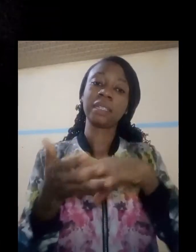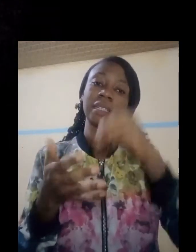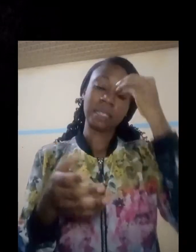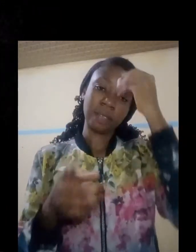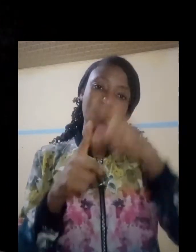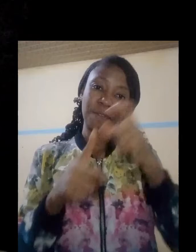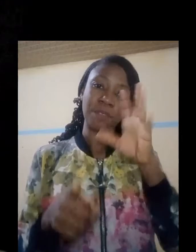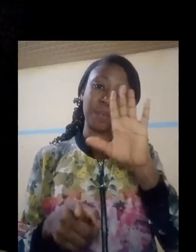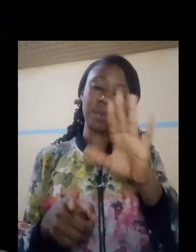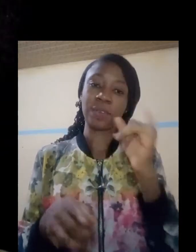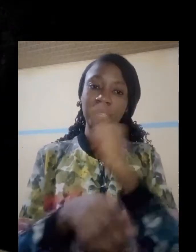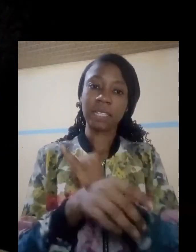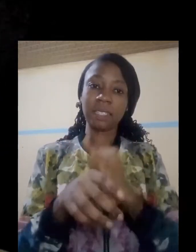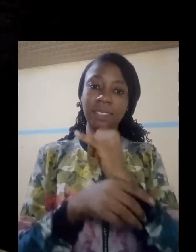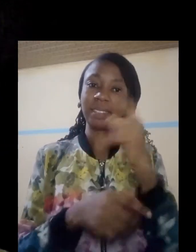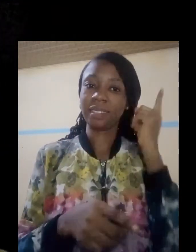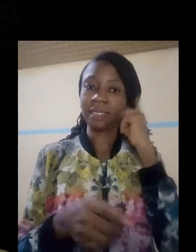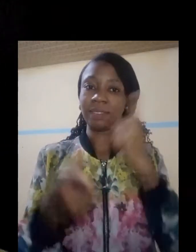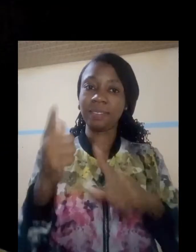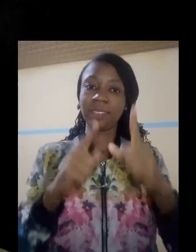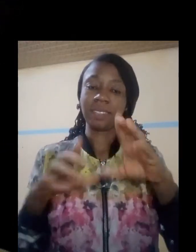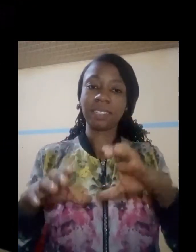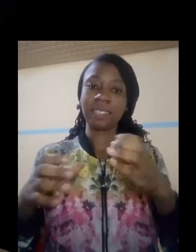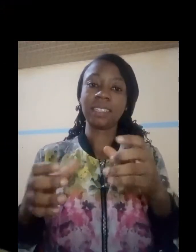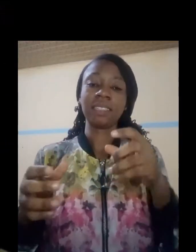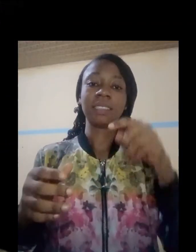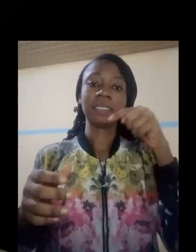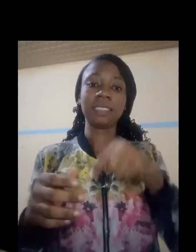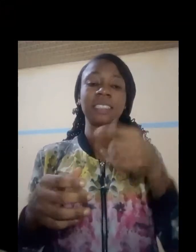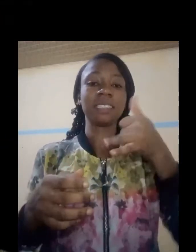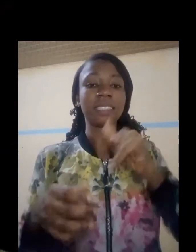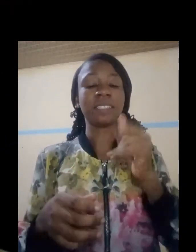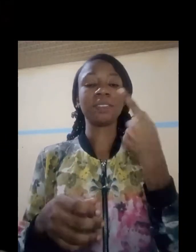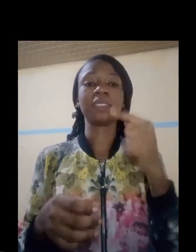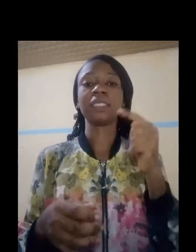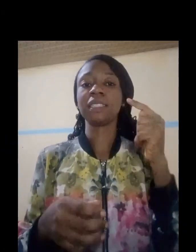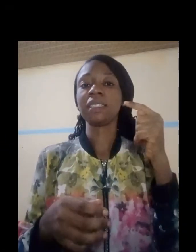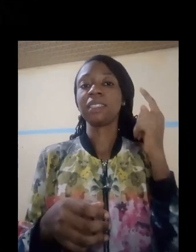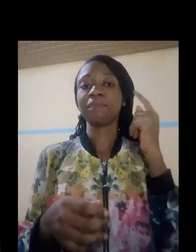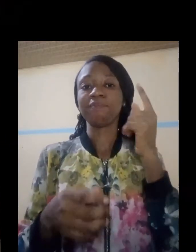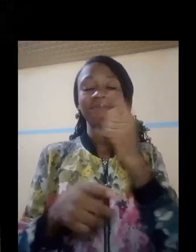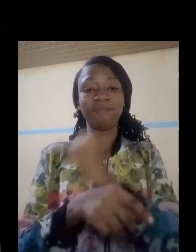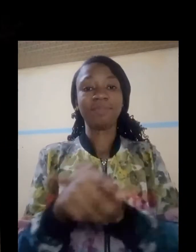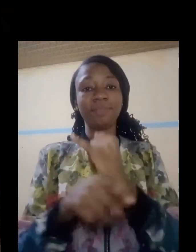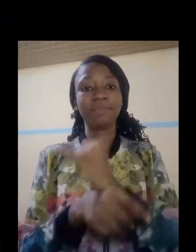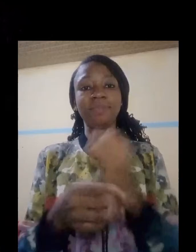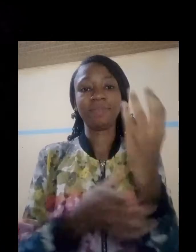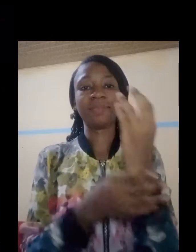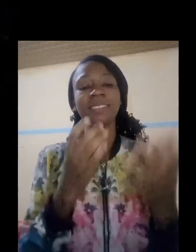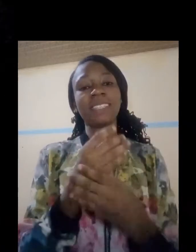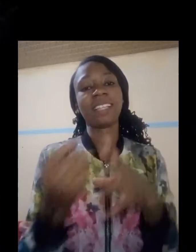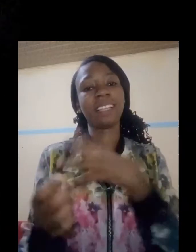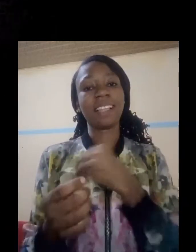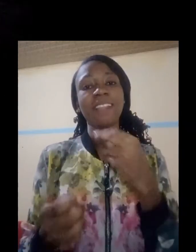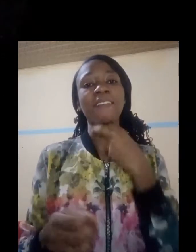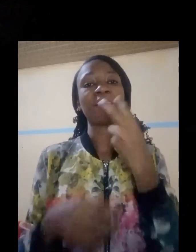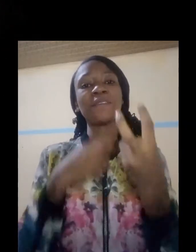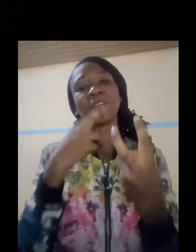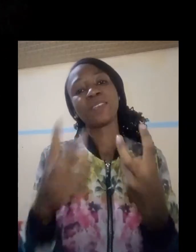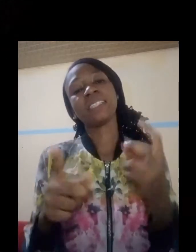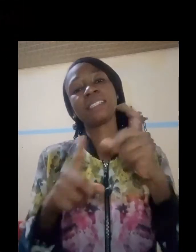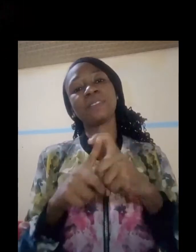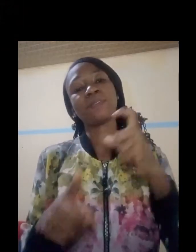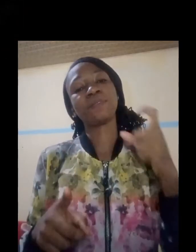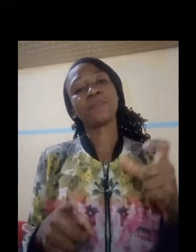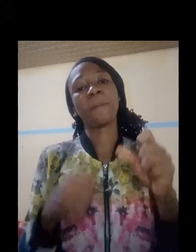Deaf Signers. Okay, this is still the Indigenous Hands, the Indigenous Voices that is brought to you by